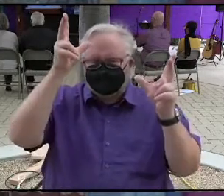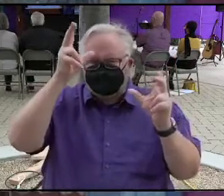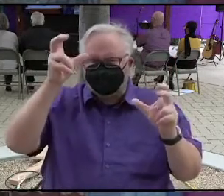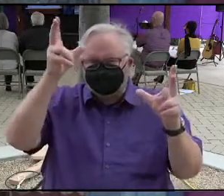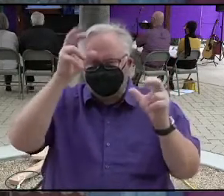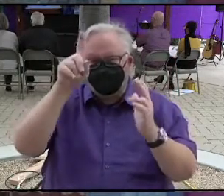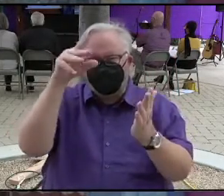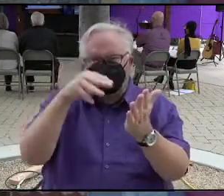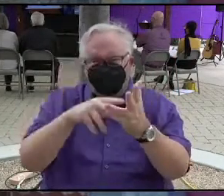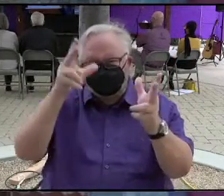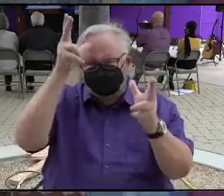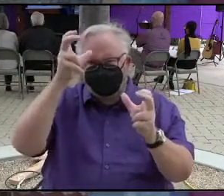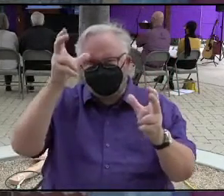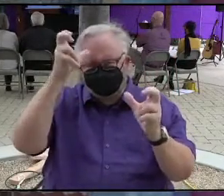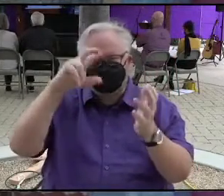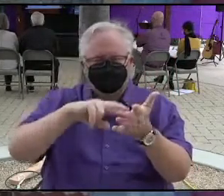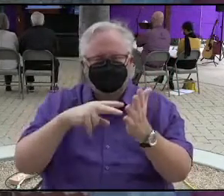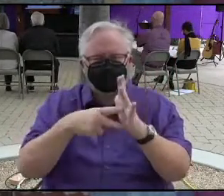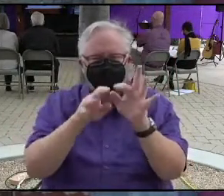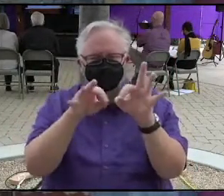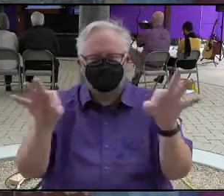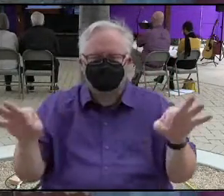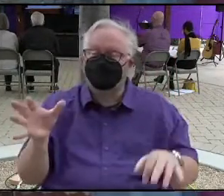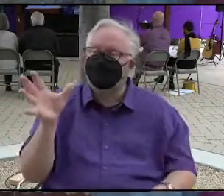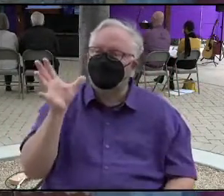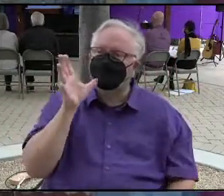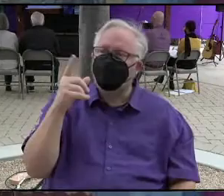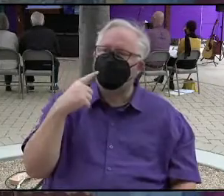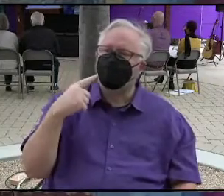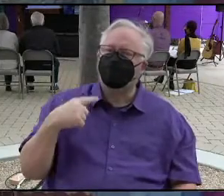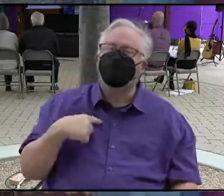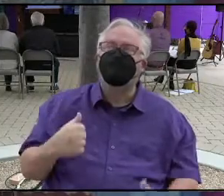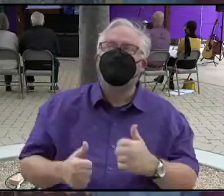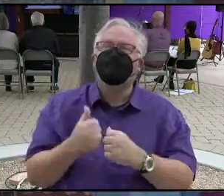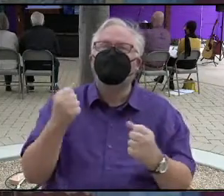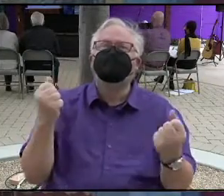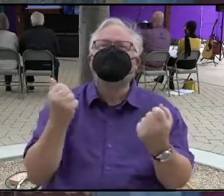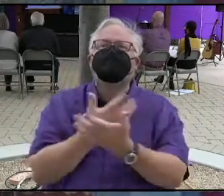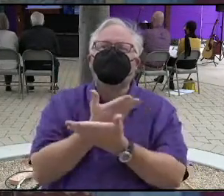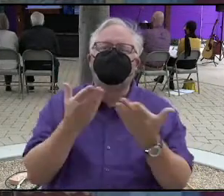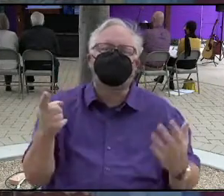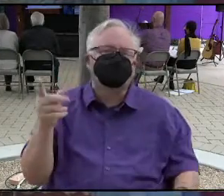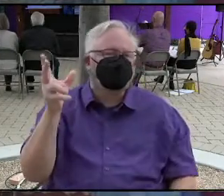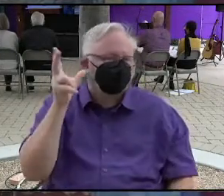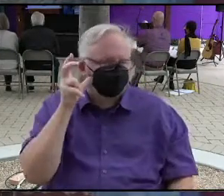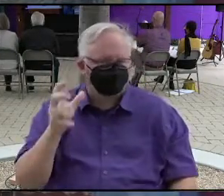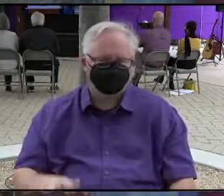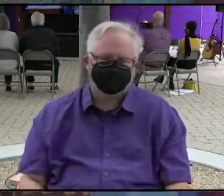a thousand devils." My mother said it was the scariest thing she'd ever heard.